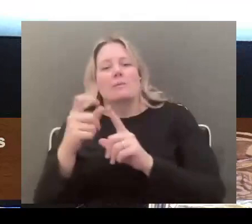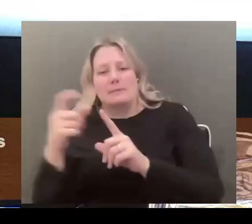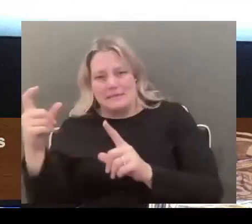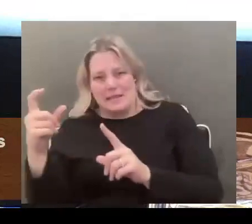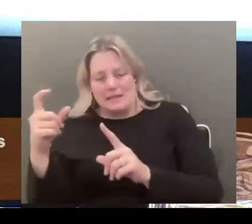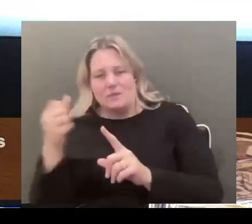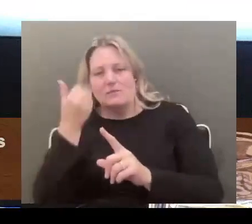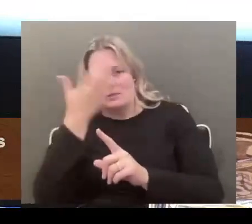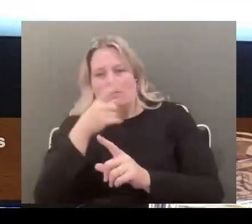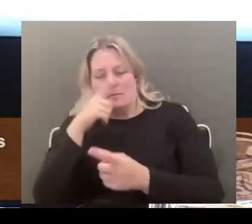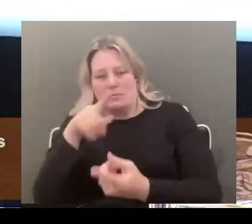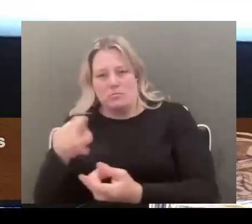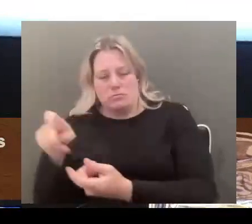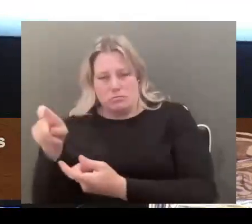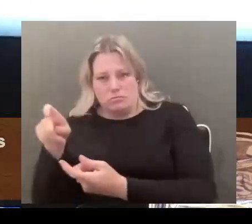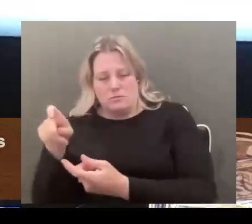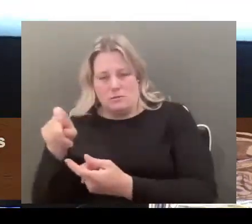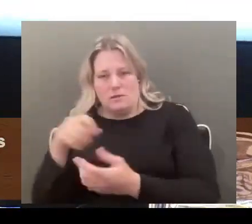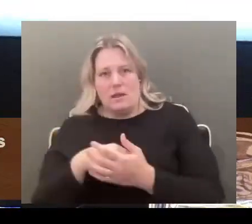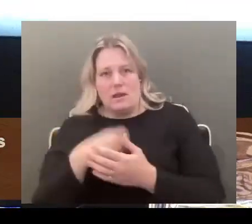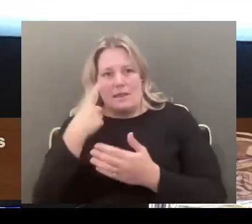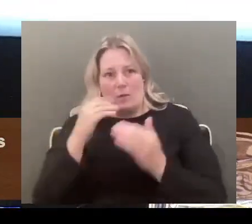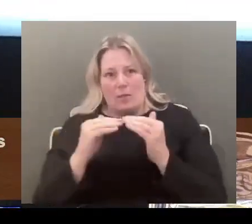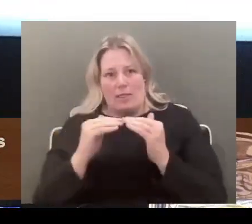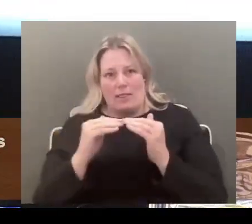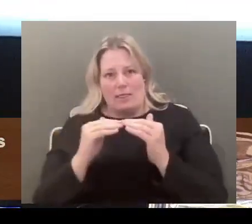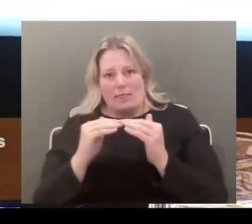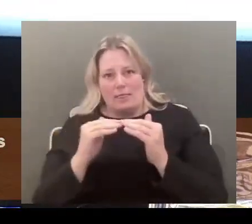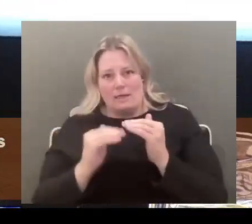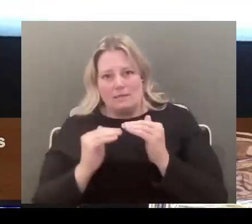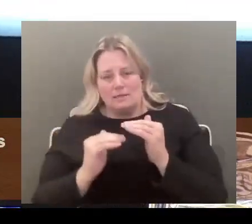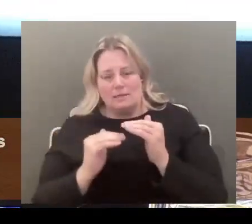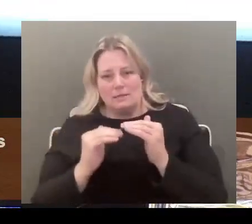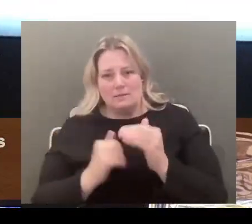2.2%. Less than that, I think.